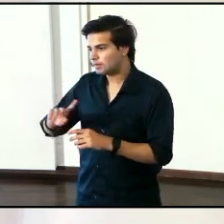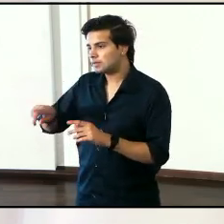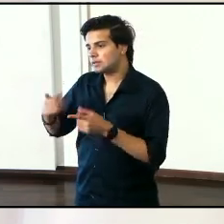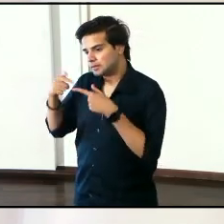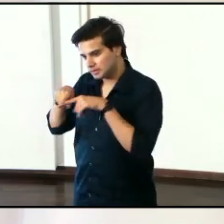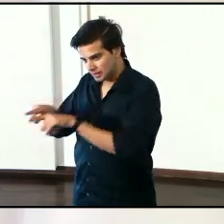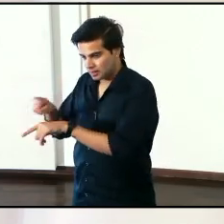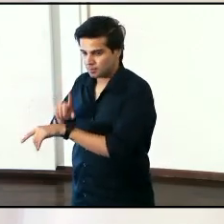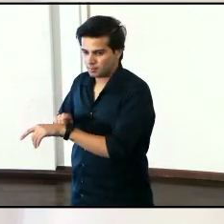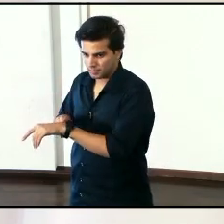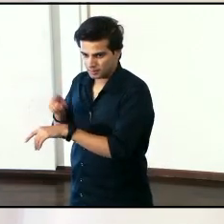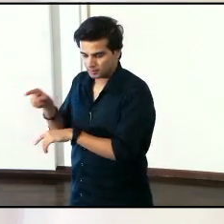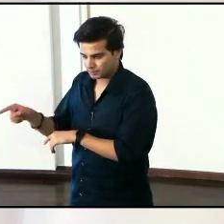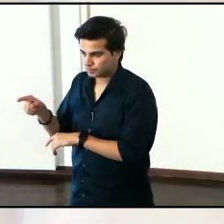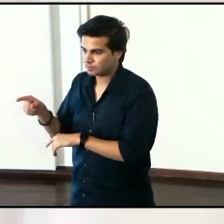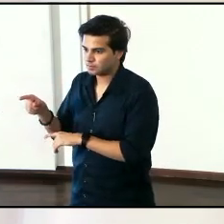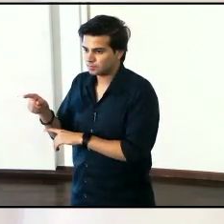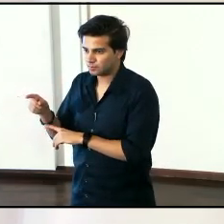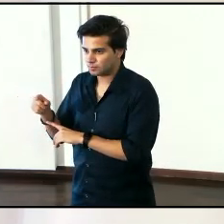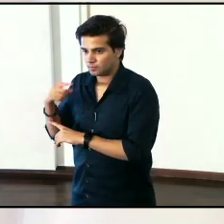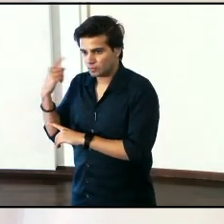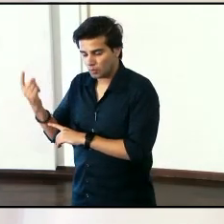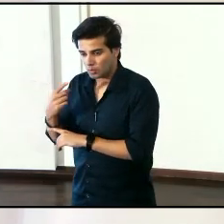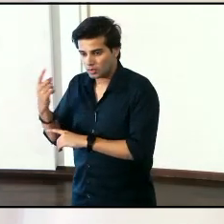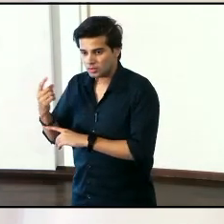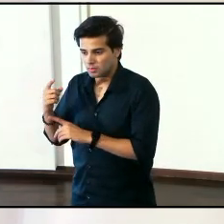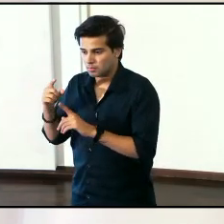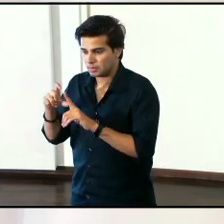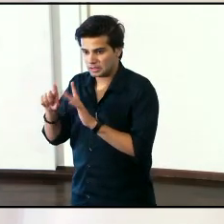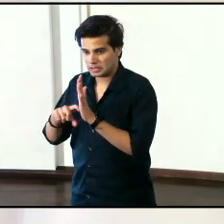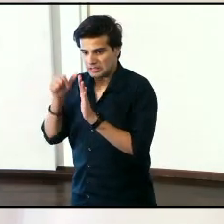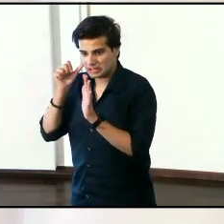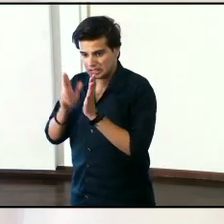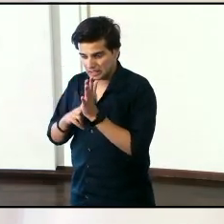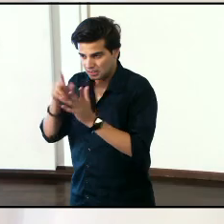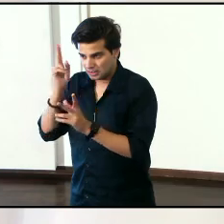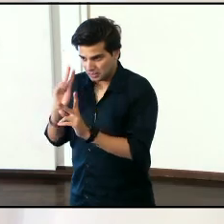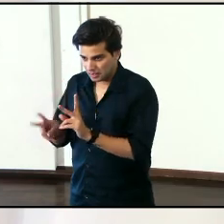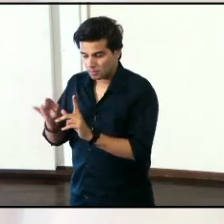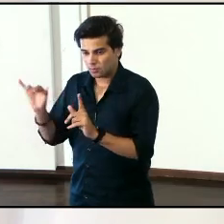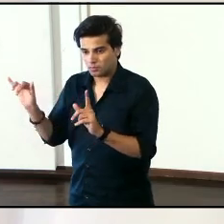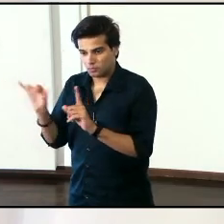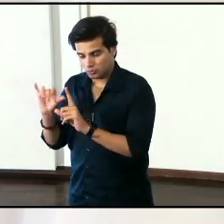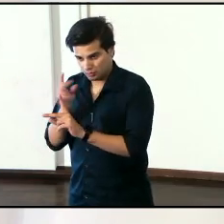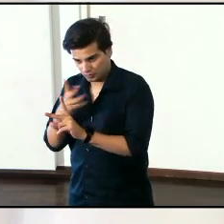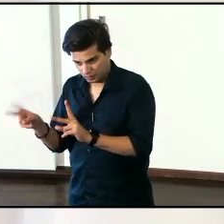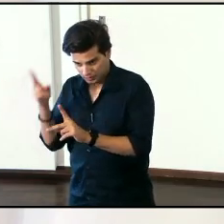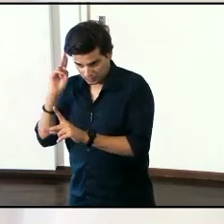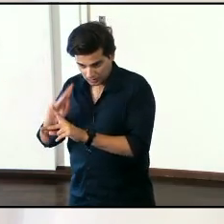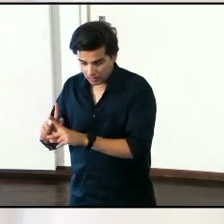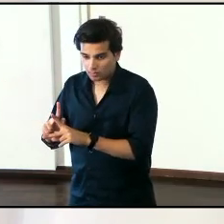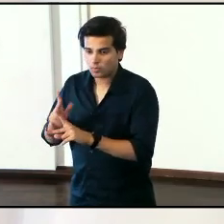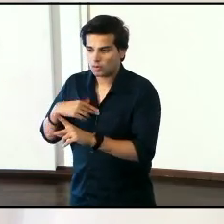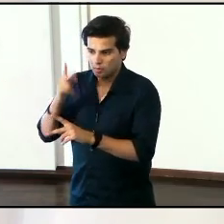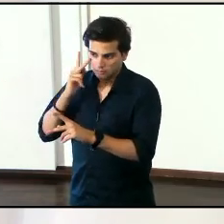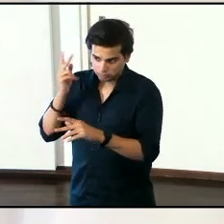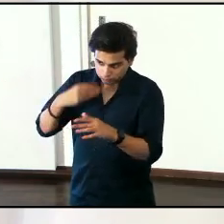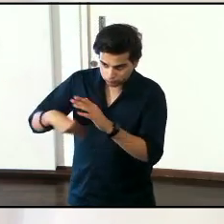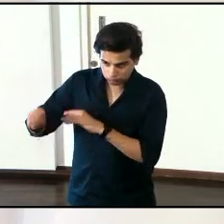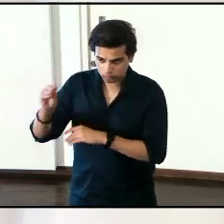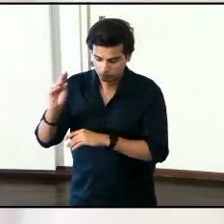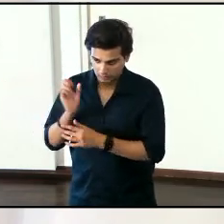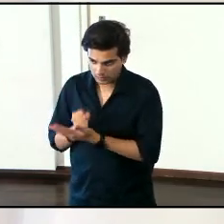a reminder that we do need to keep dreams alive. We do need to have utopias. We do need to have something to look forward to.